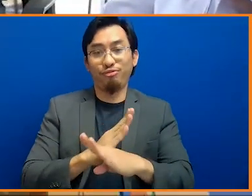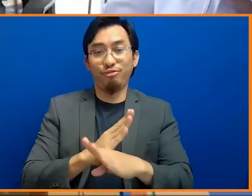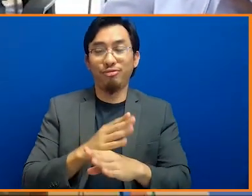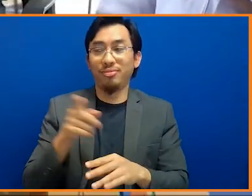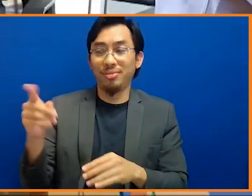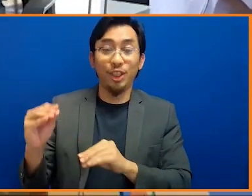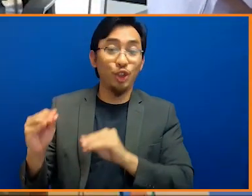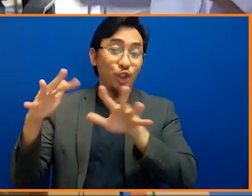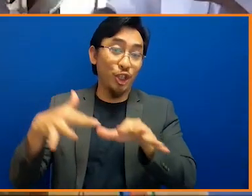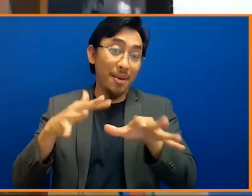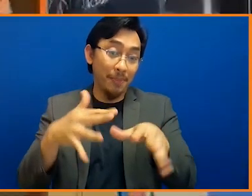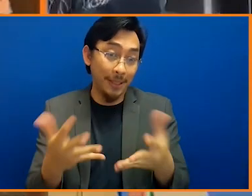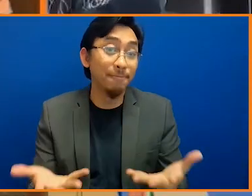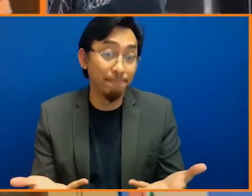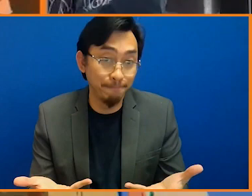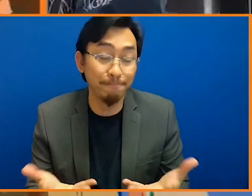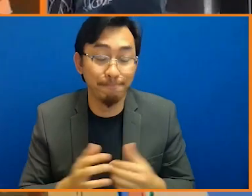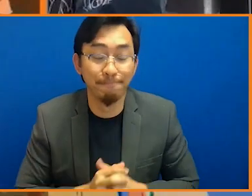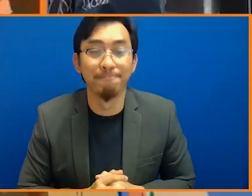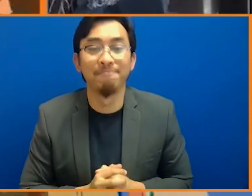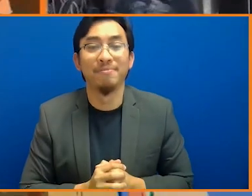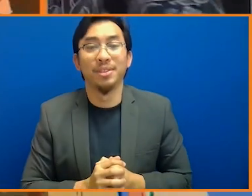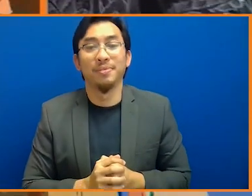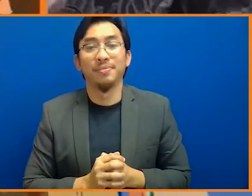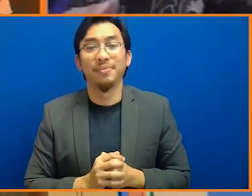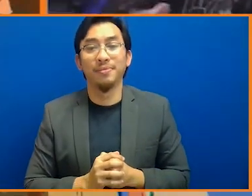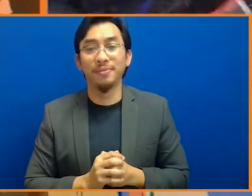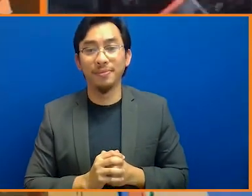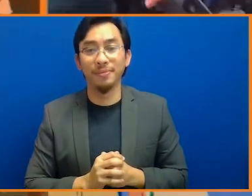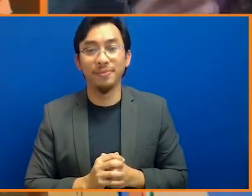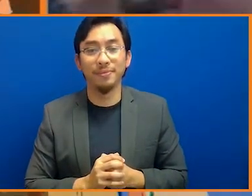tsunami. Yes.